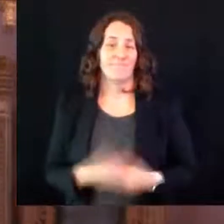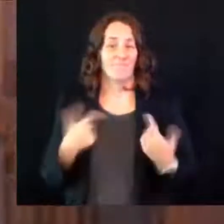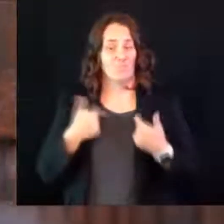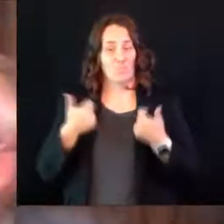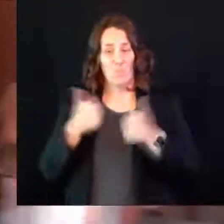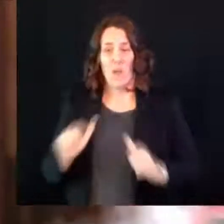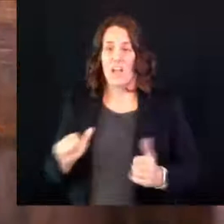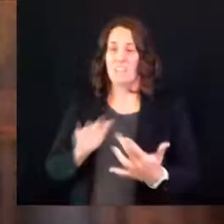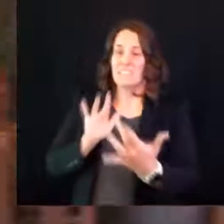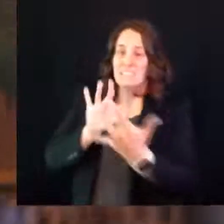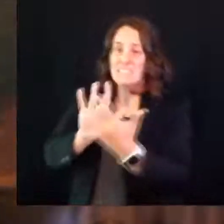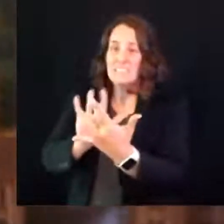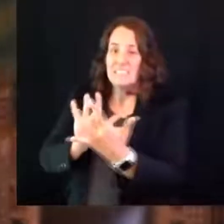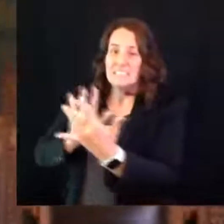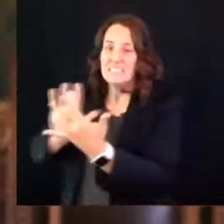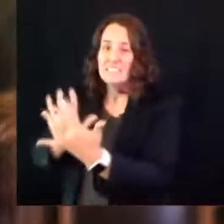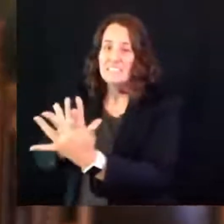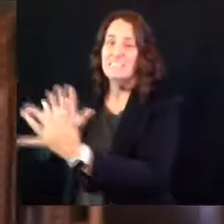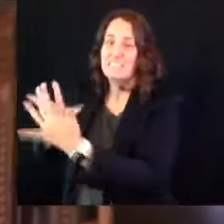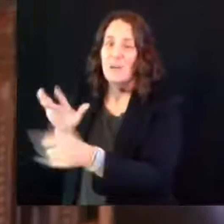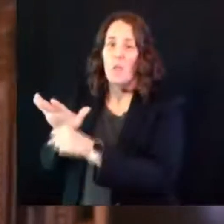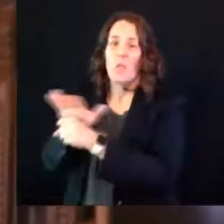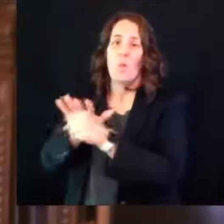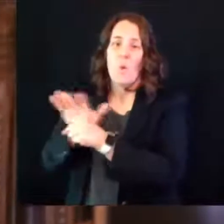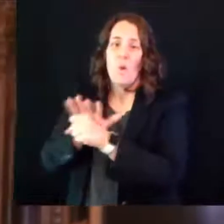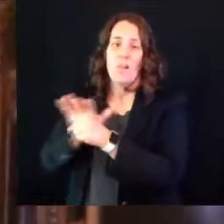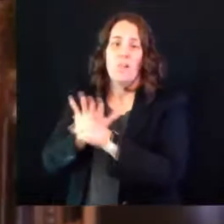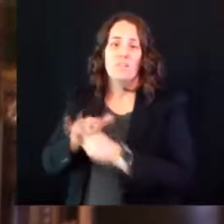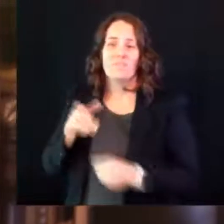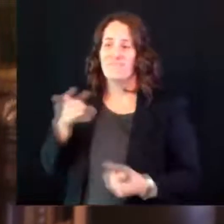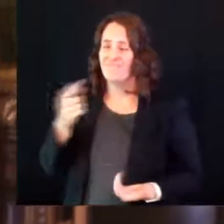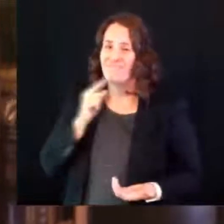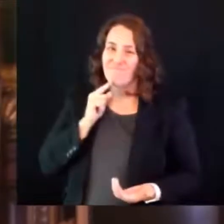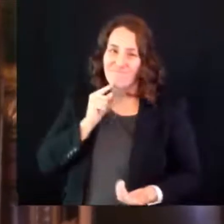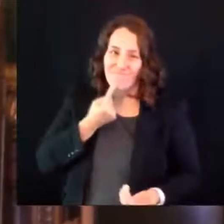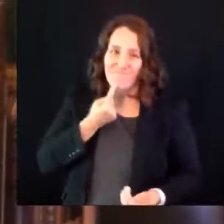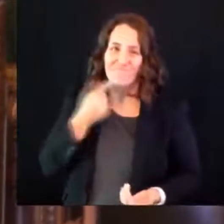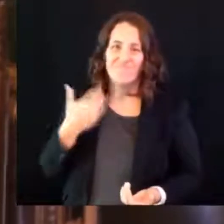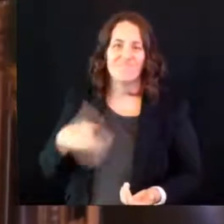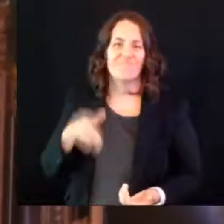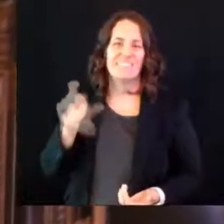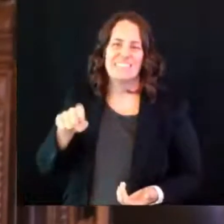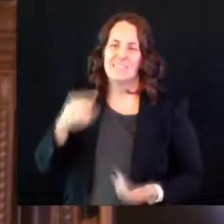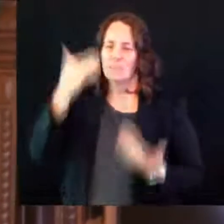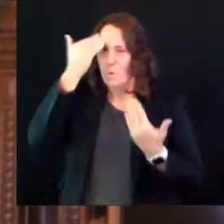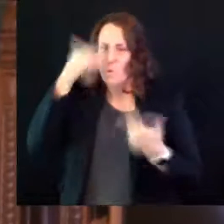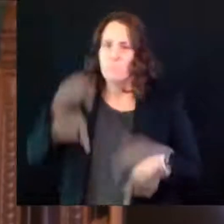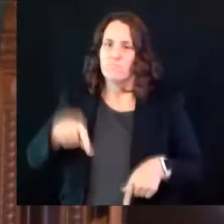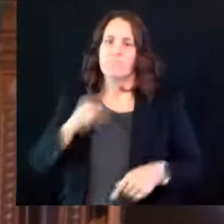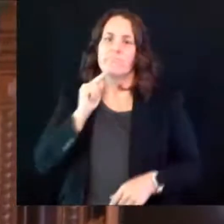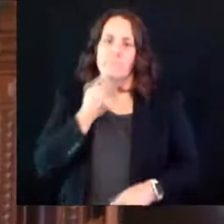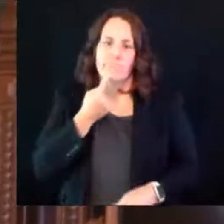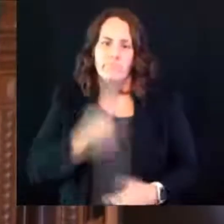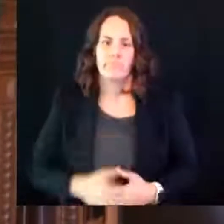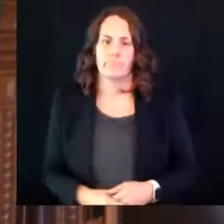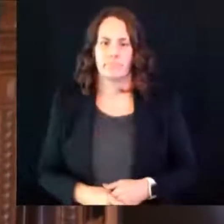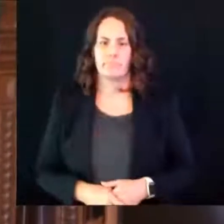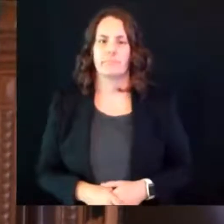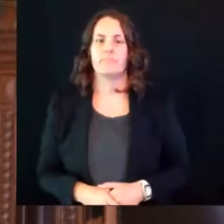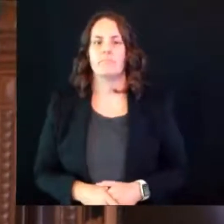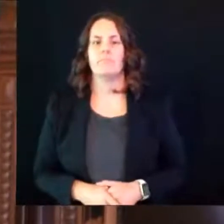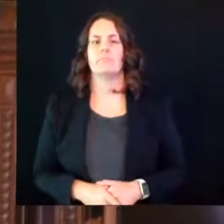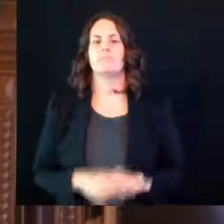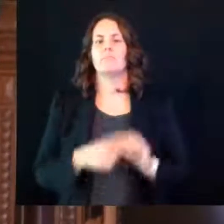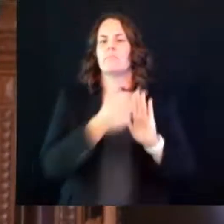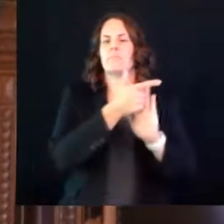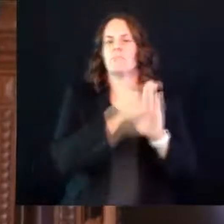Brian Elston, and I'd just add to the mask order applies to individuals, and local health officials